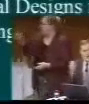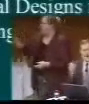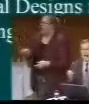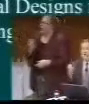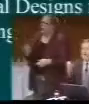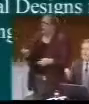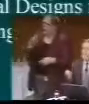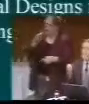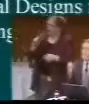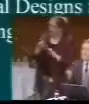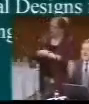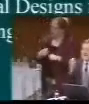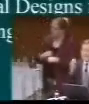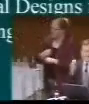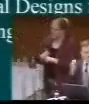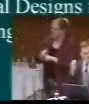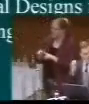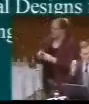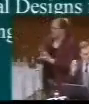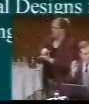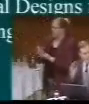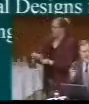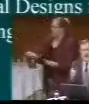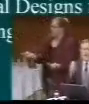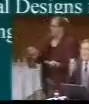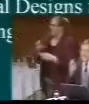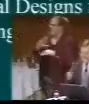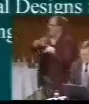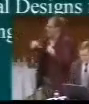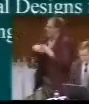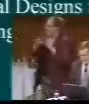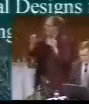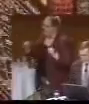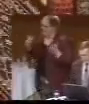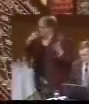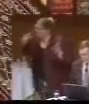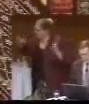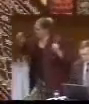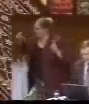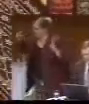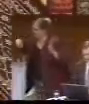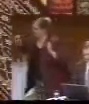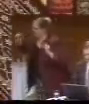that everybody can see, can read, can learn from.